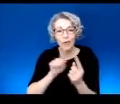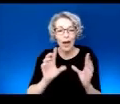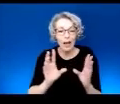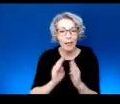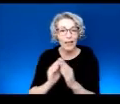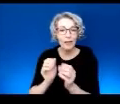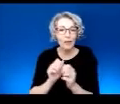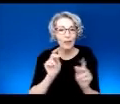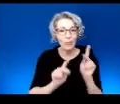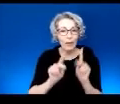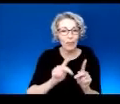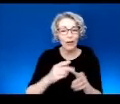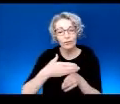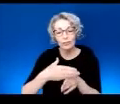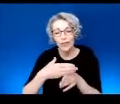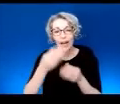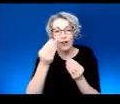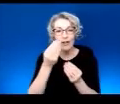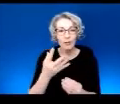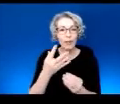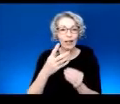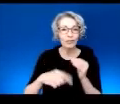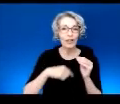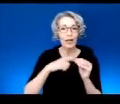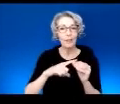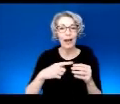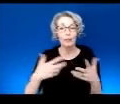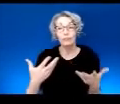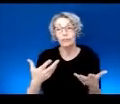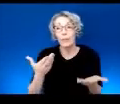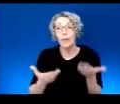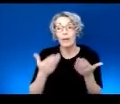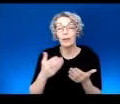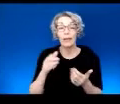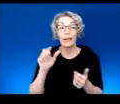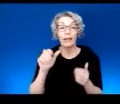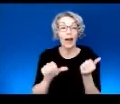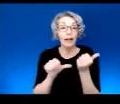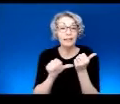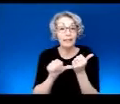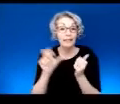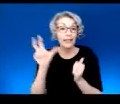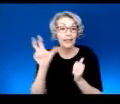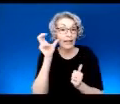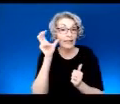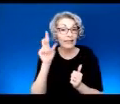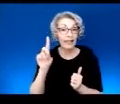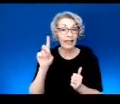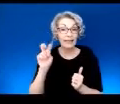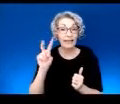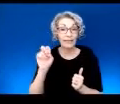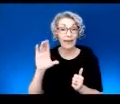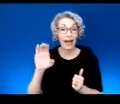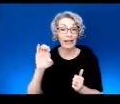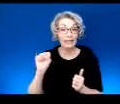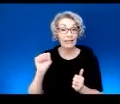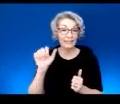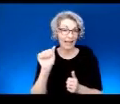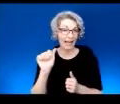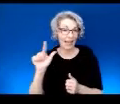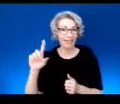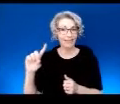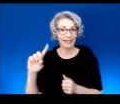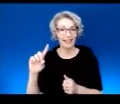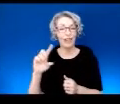one-on-one and share information about maybe assistive listening devices or any